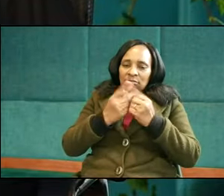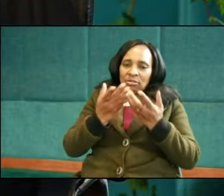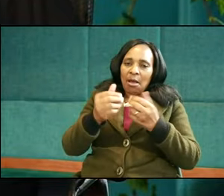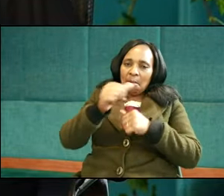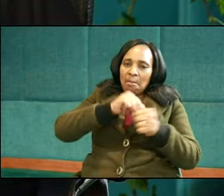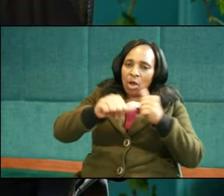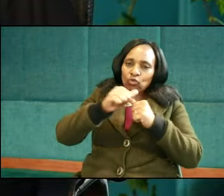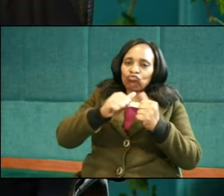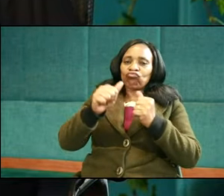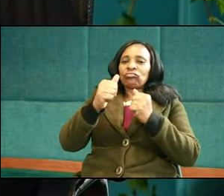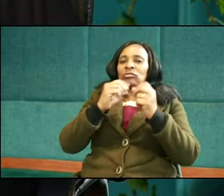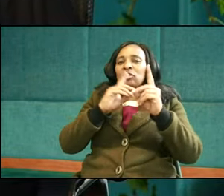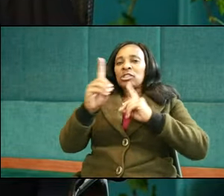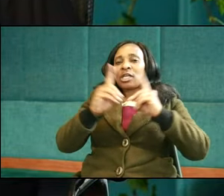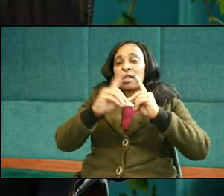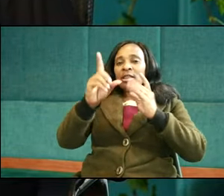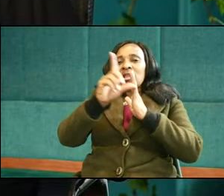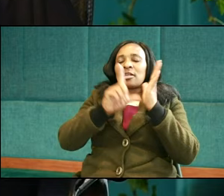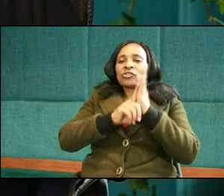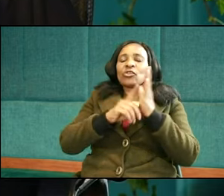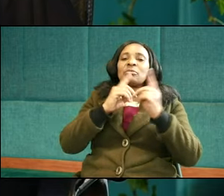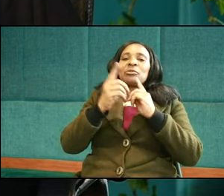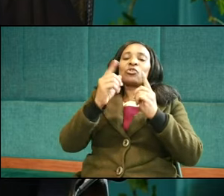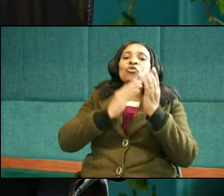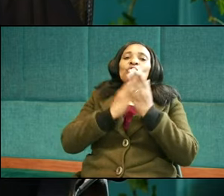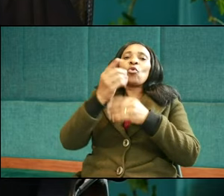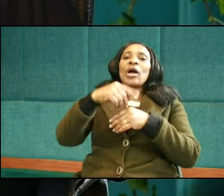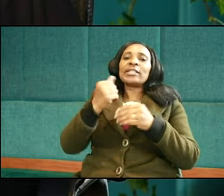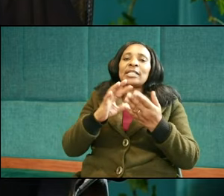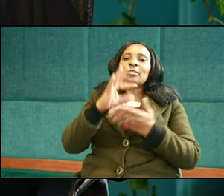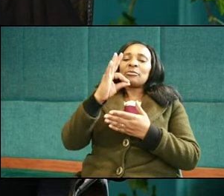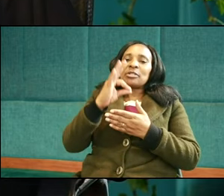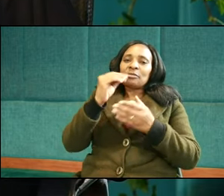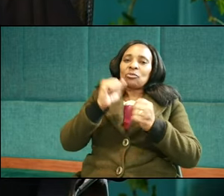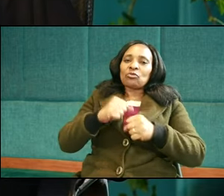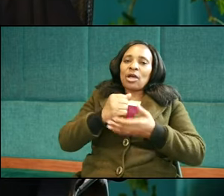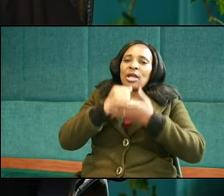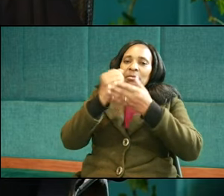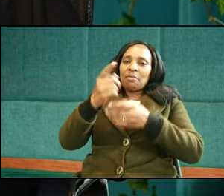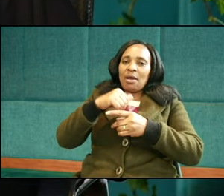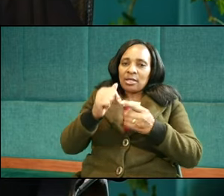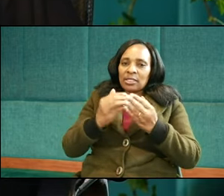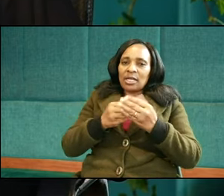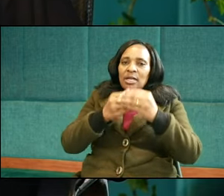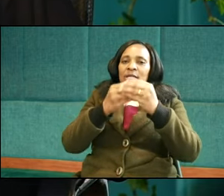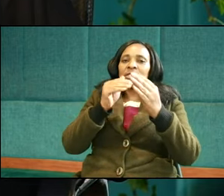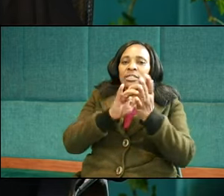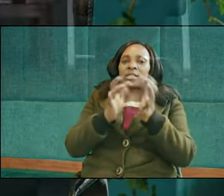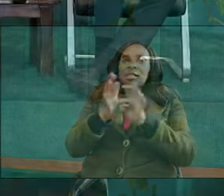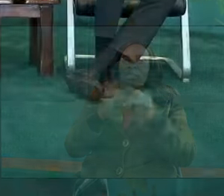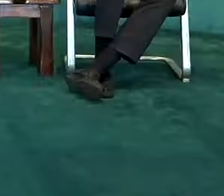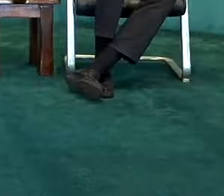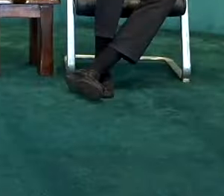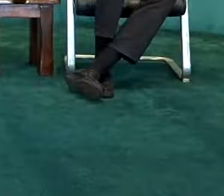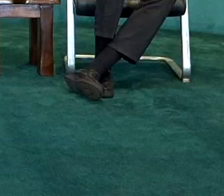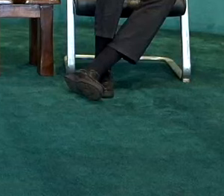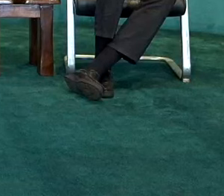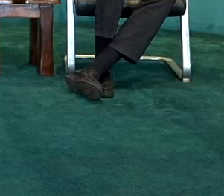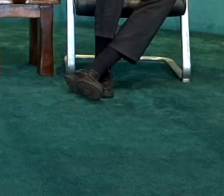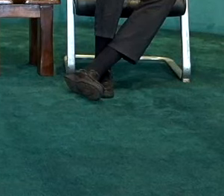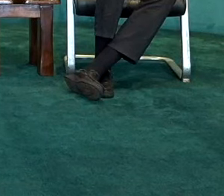discuss this lesson, we pray that you will speak through us, that your spirit will dwell with us and guide us. In Jesus' name we pray. Amen.